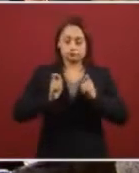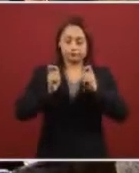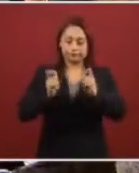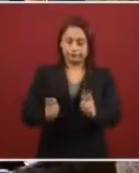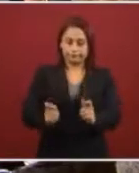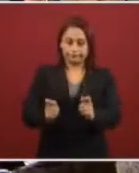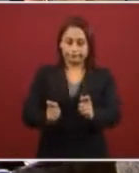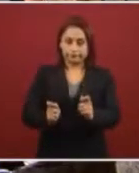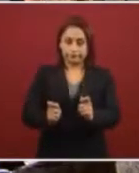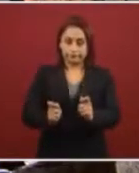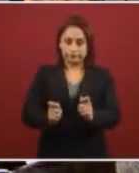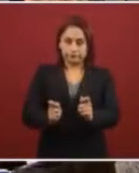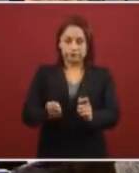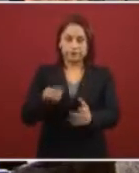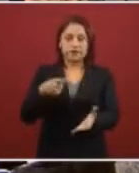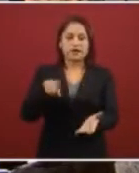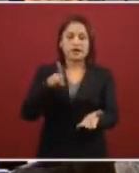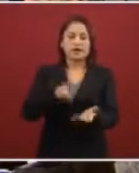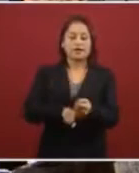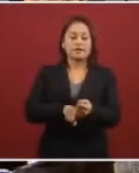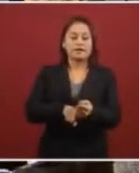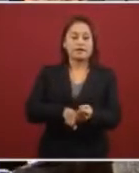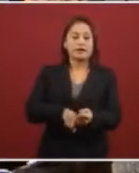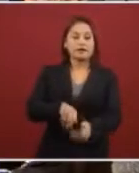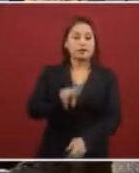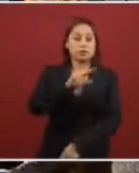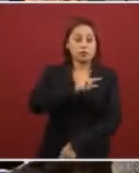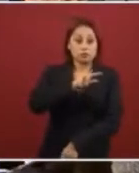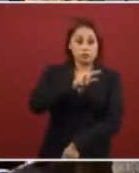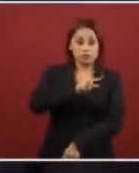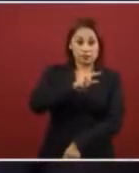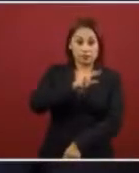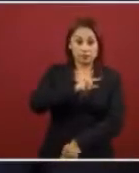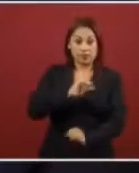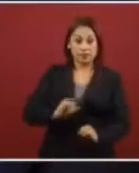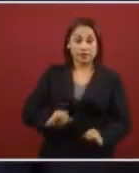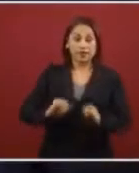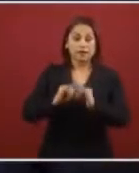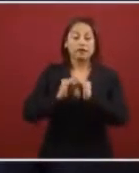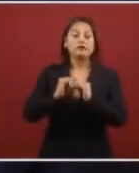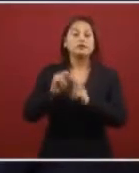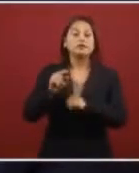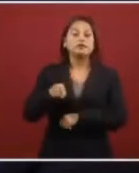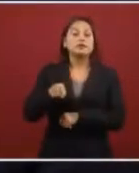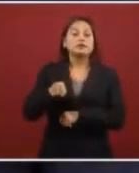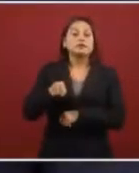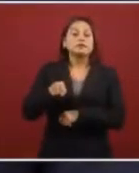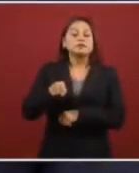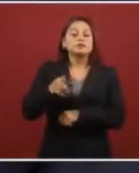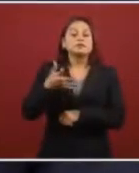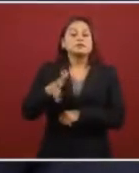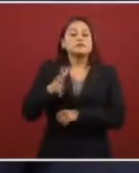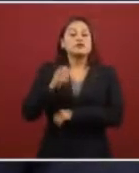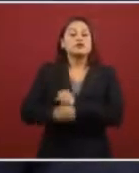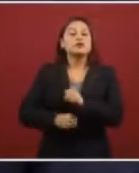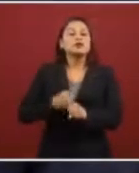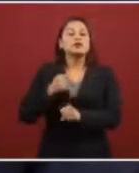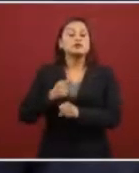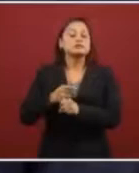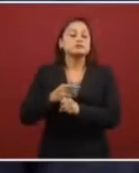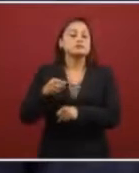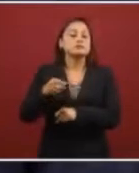make en la iniciativa privada from, vinculado public, al que se tenía cuando